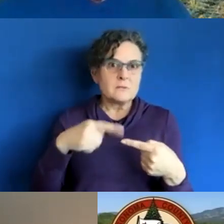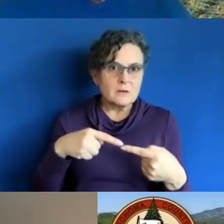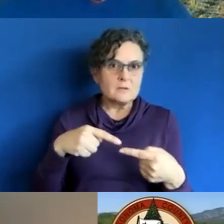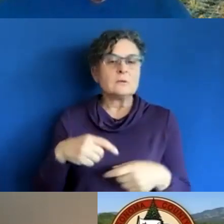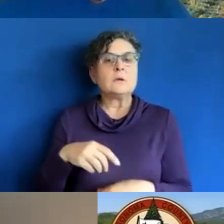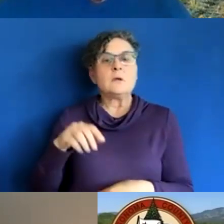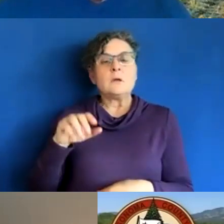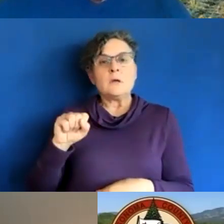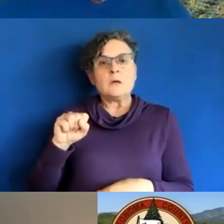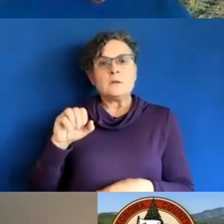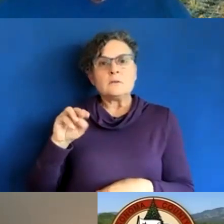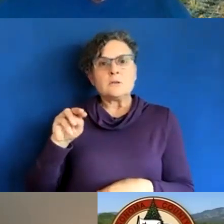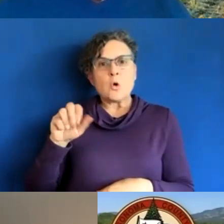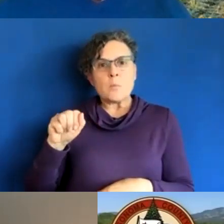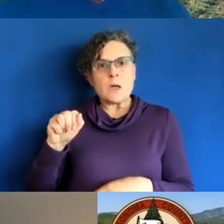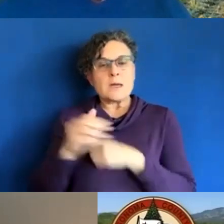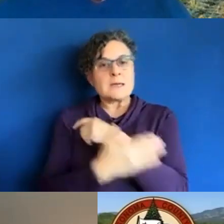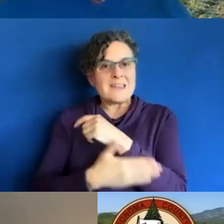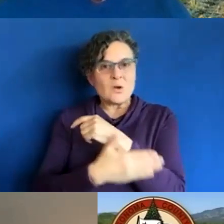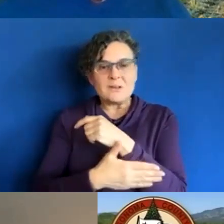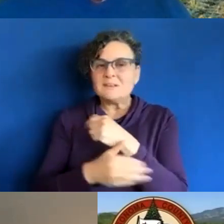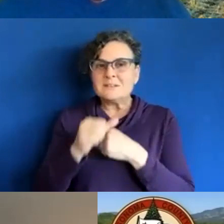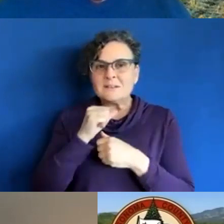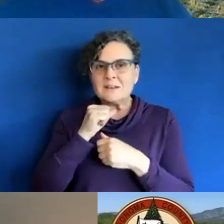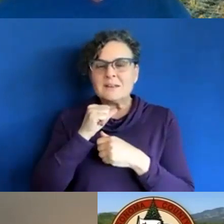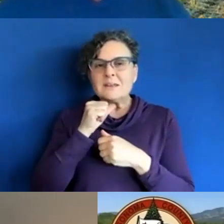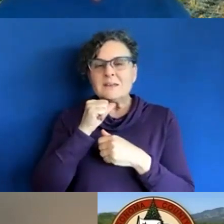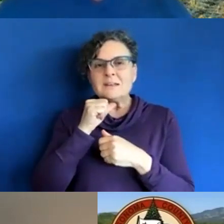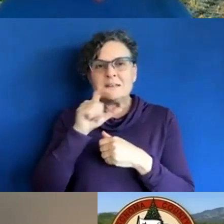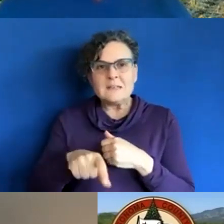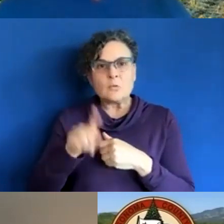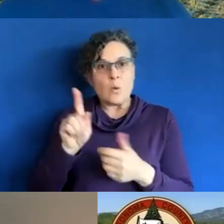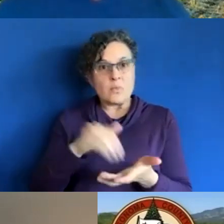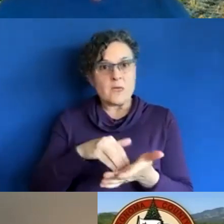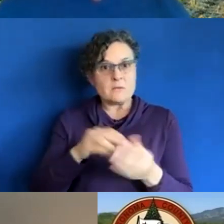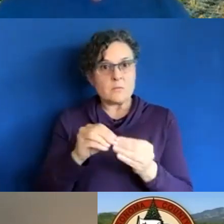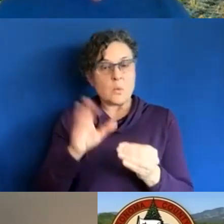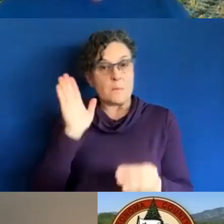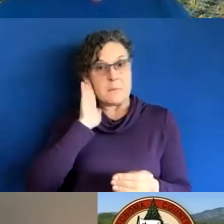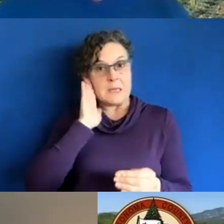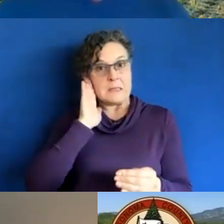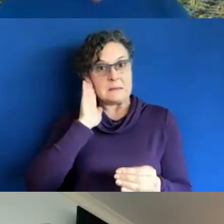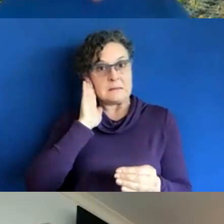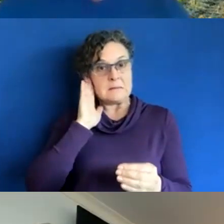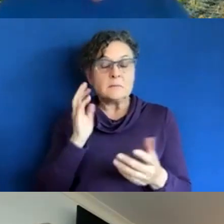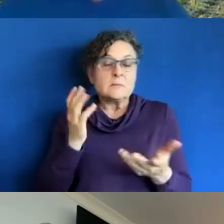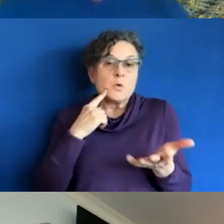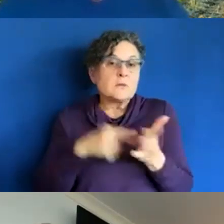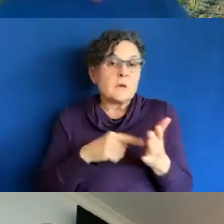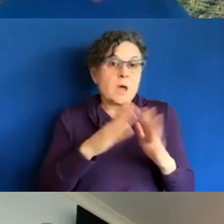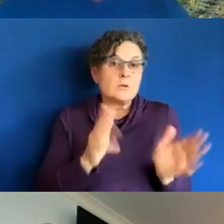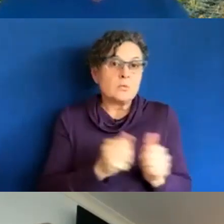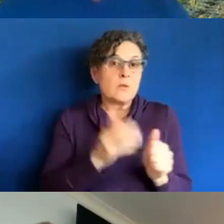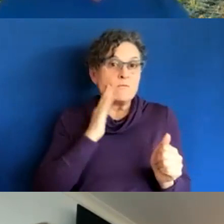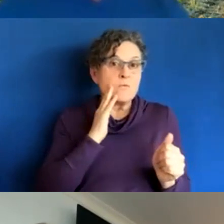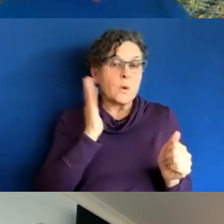more beds. And these are not necessarily units. These are 1,000 more beds. You could have a home with 4 of them. That